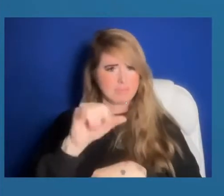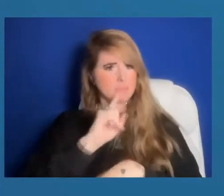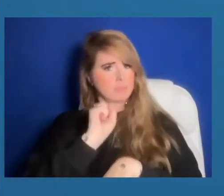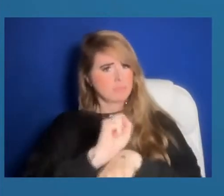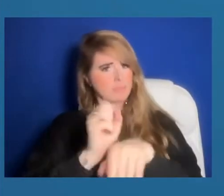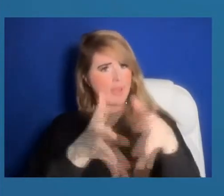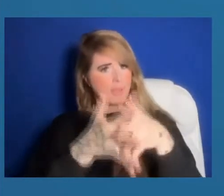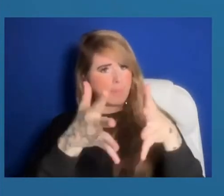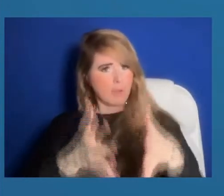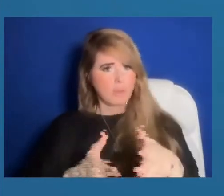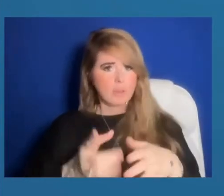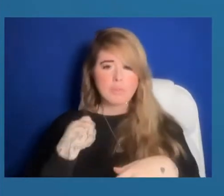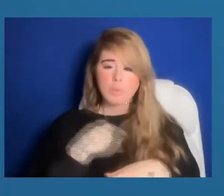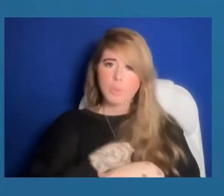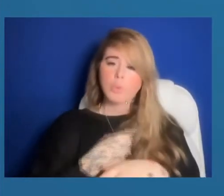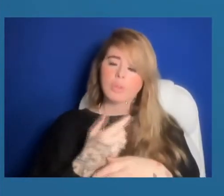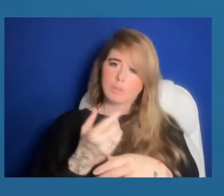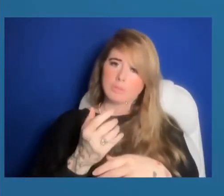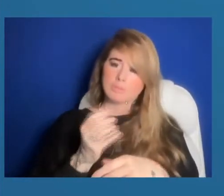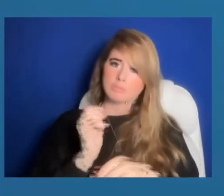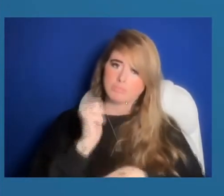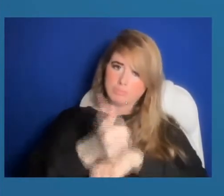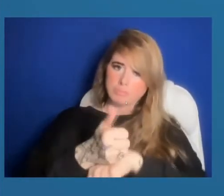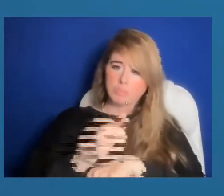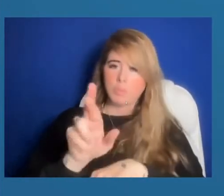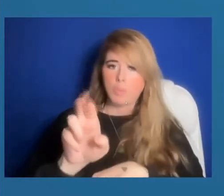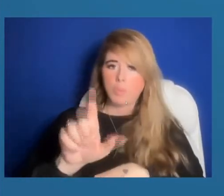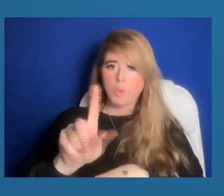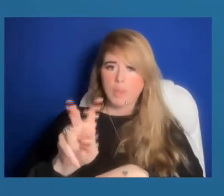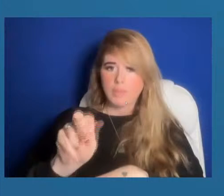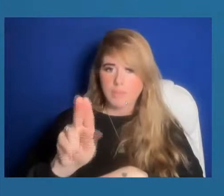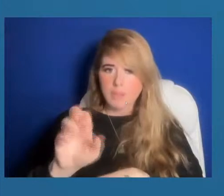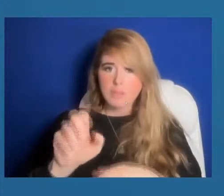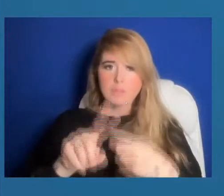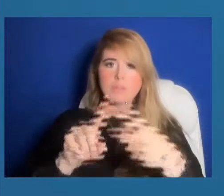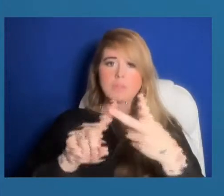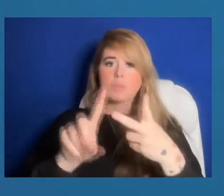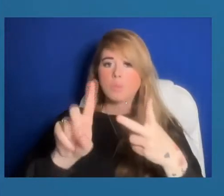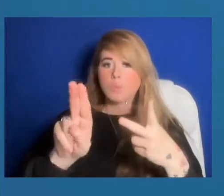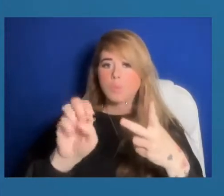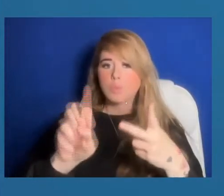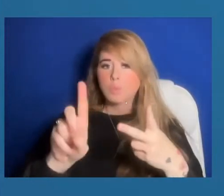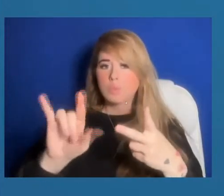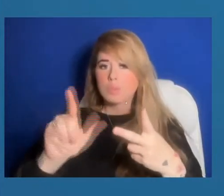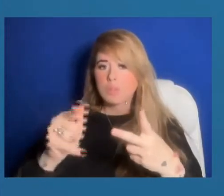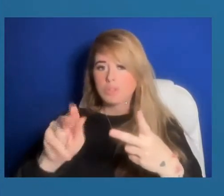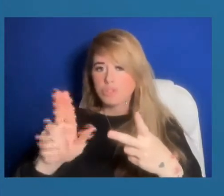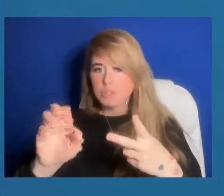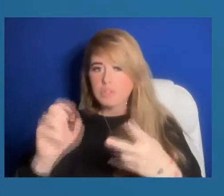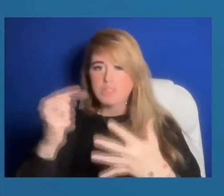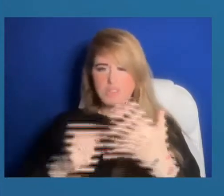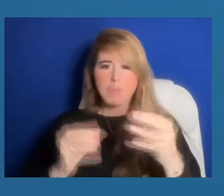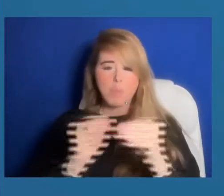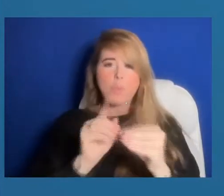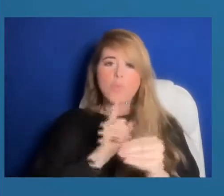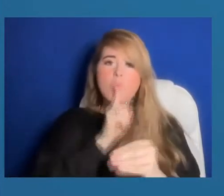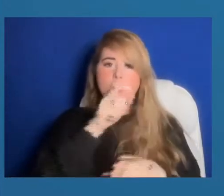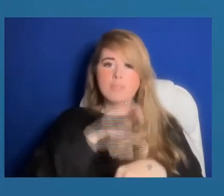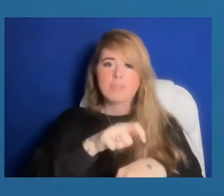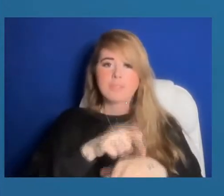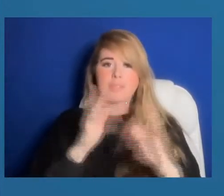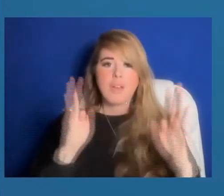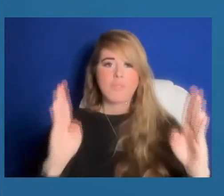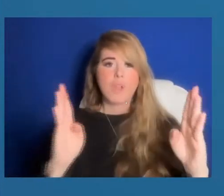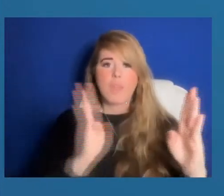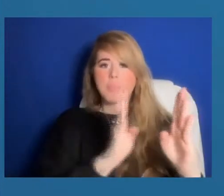like relevance and due diligence into the law, more realistic timeframes, as the governor mentioned. You know, there are some counties